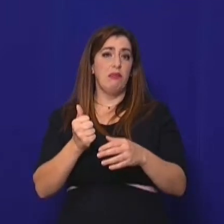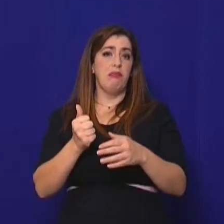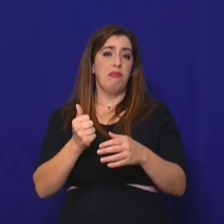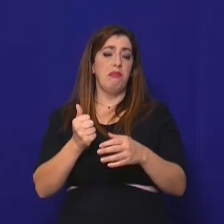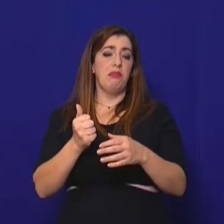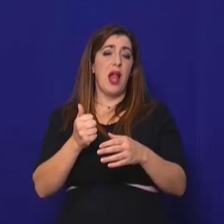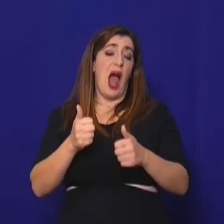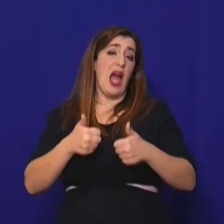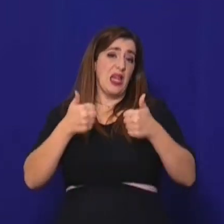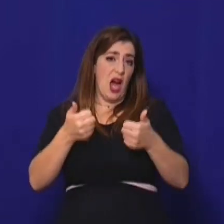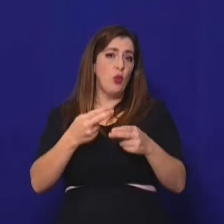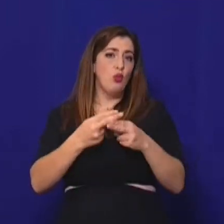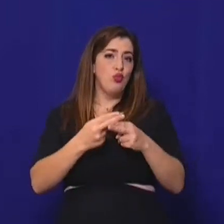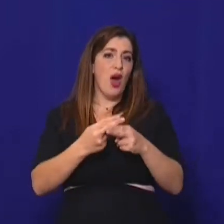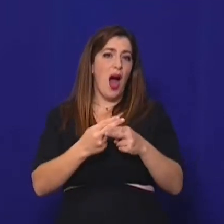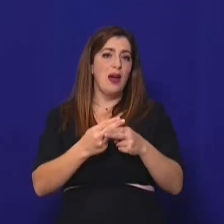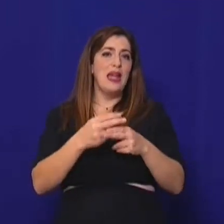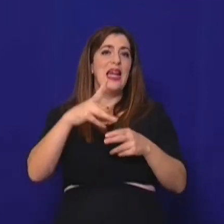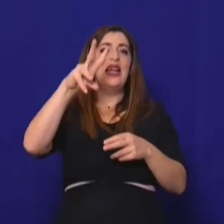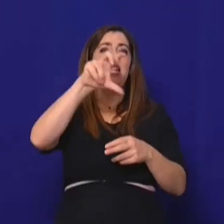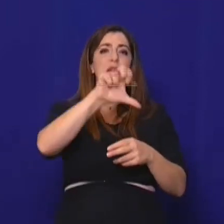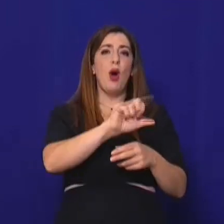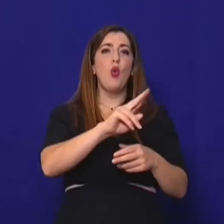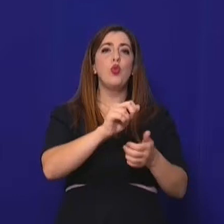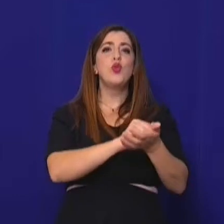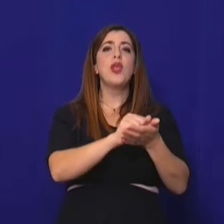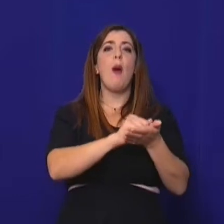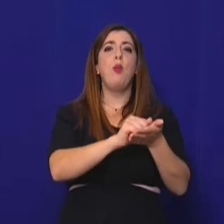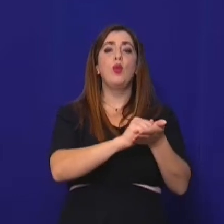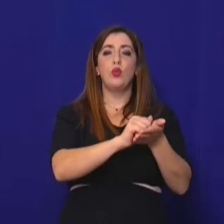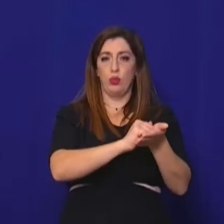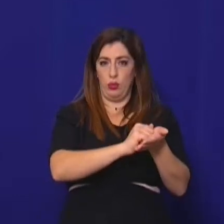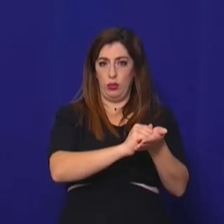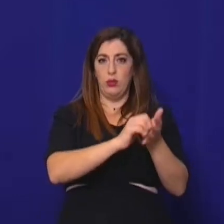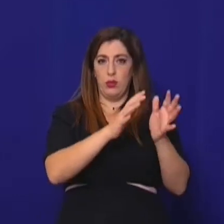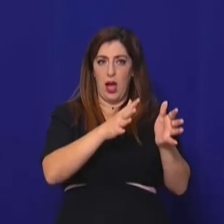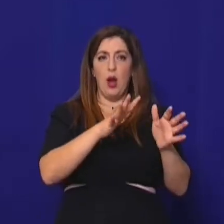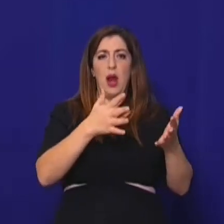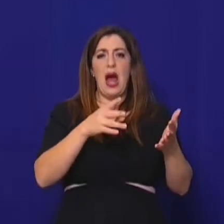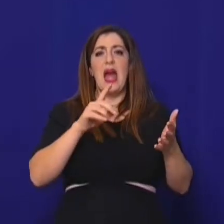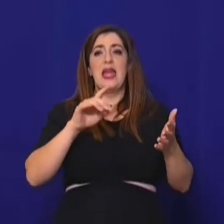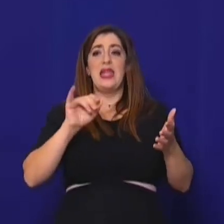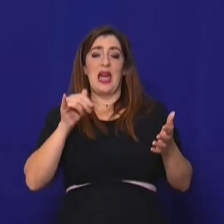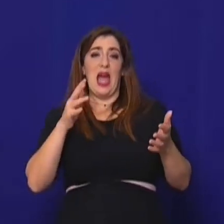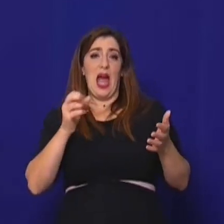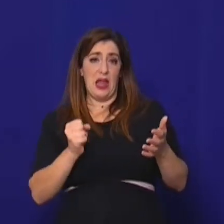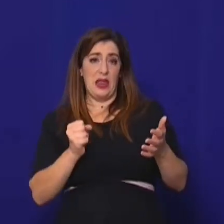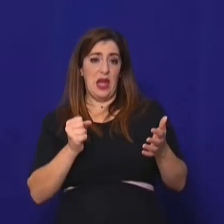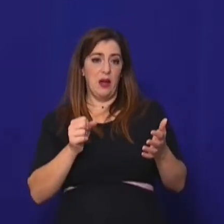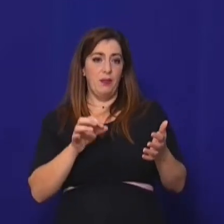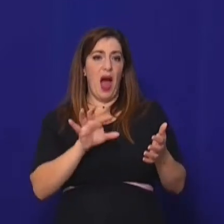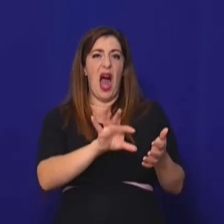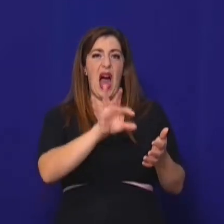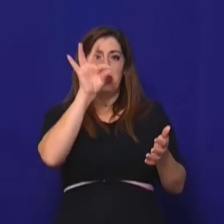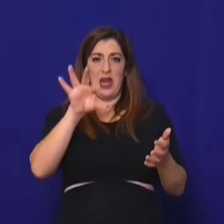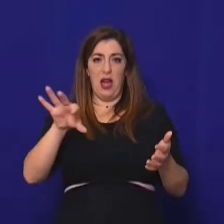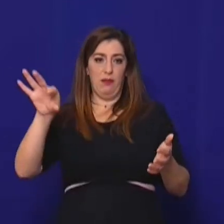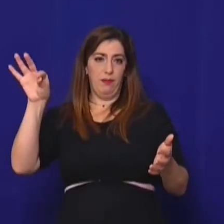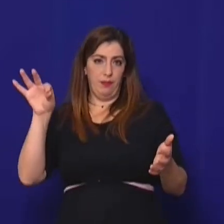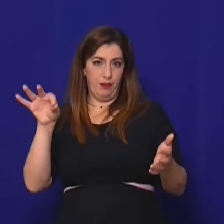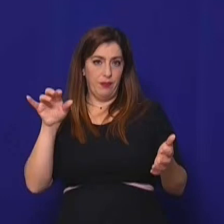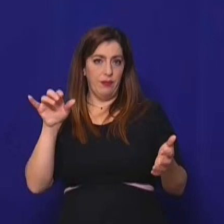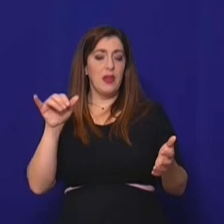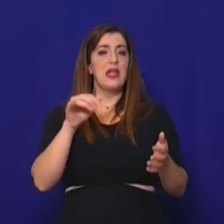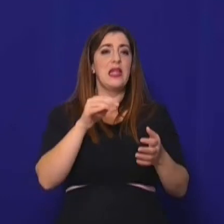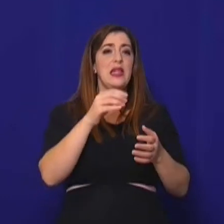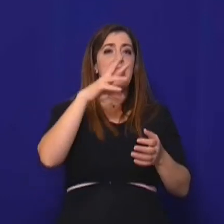huwa tajjeb ukoll. Ġifieri l-ewwel ħaġa li naraw jekk inti għandek fejn tista' taħsel idejk bis-sapunu bl-ilma, taħsel idejk bis-sapunu